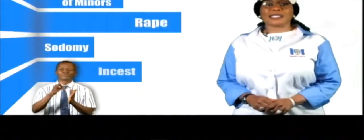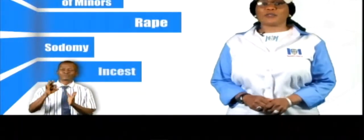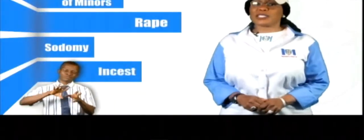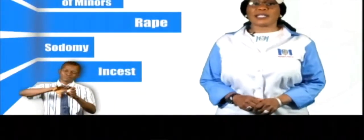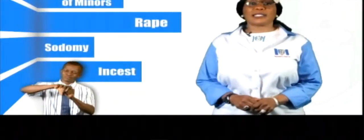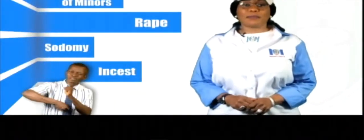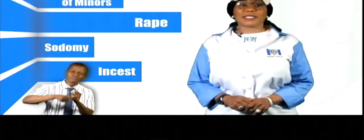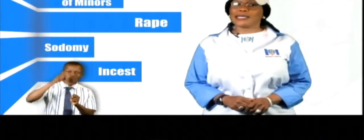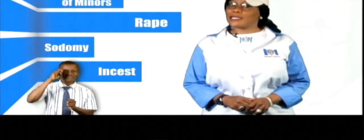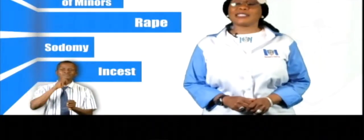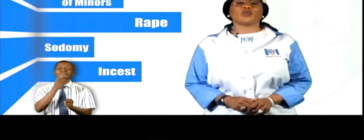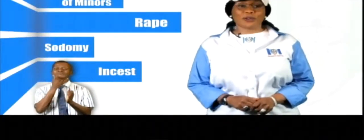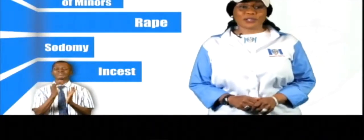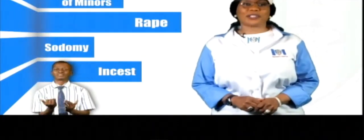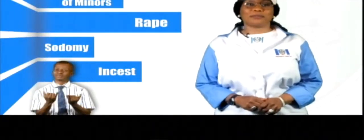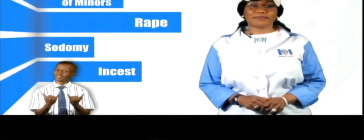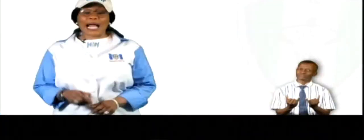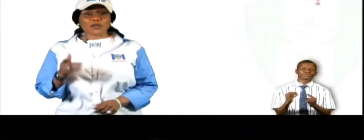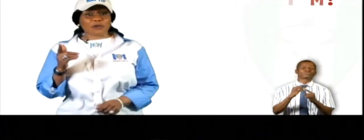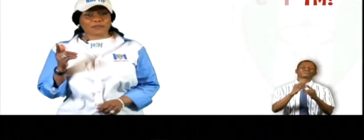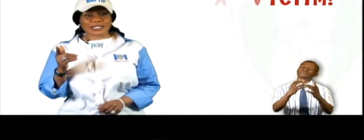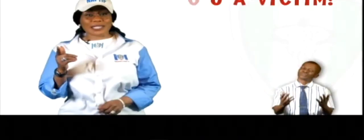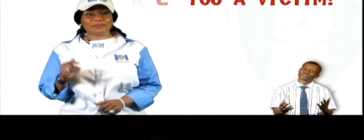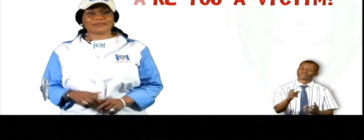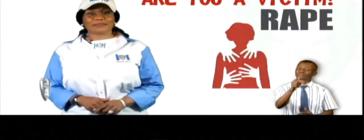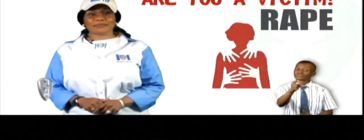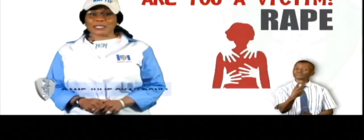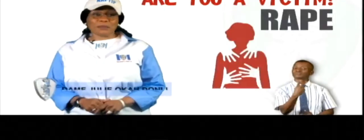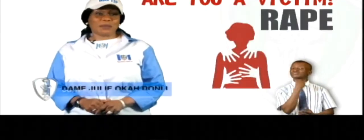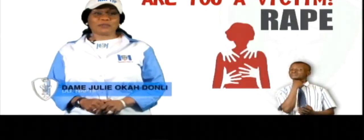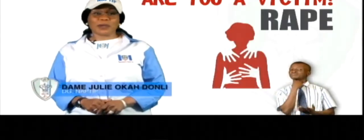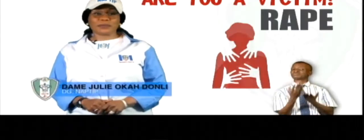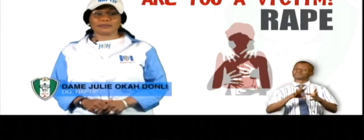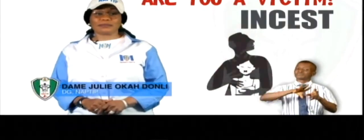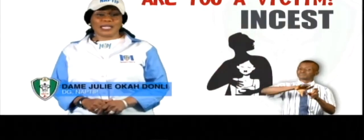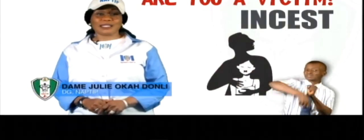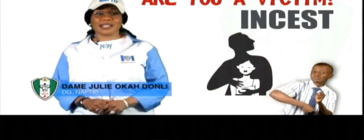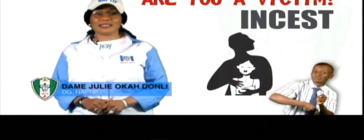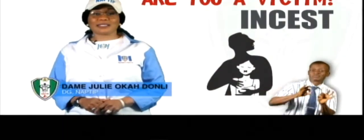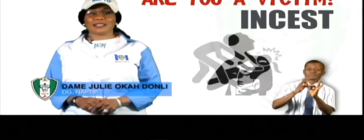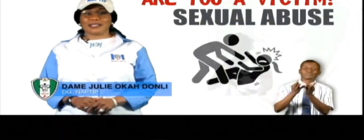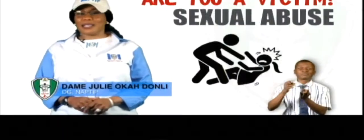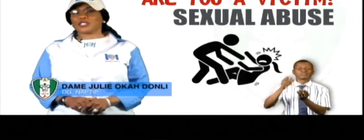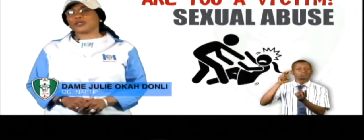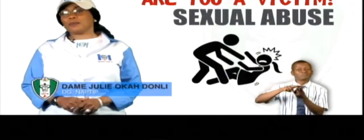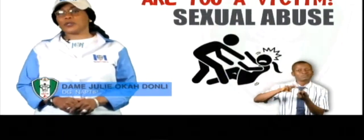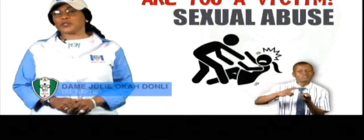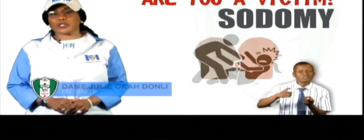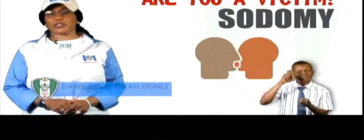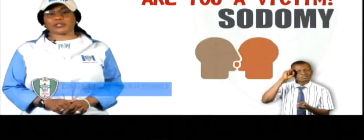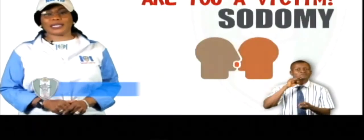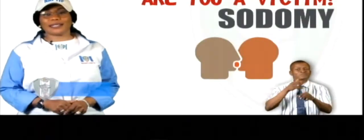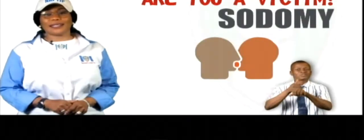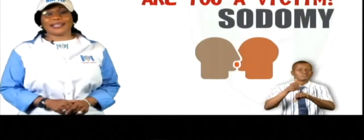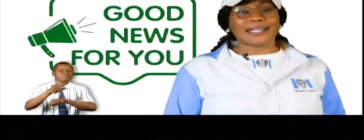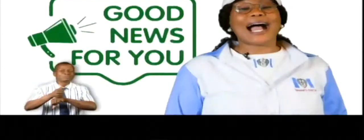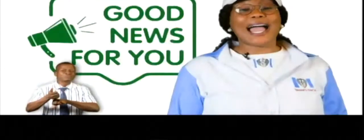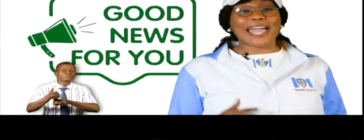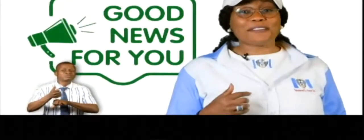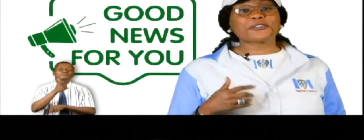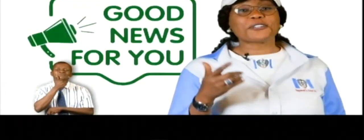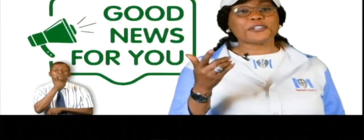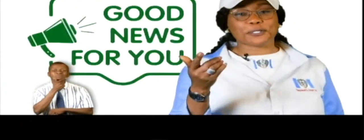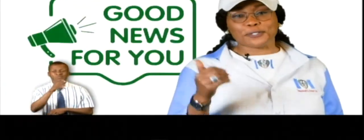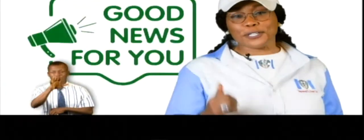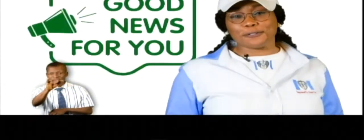sexual offences in recent times is indeed worrisome. Are you a victim? It may be rape, incest, sexual abuse or sodomy.